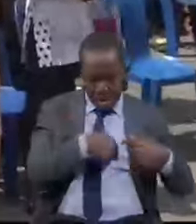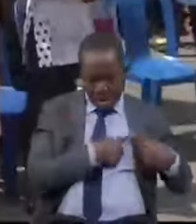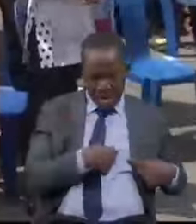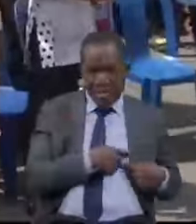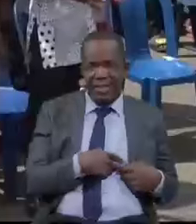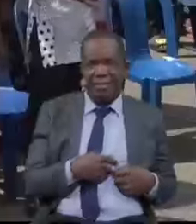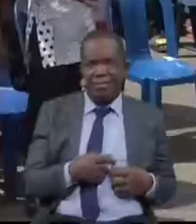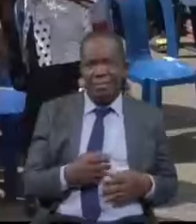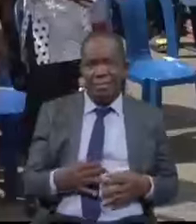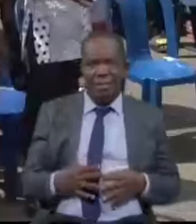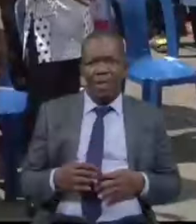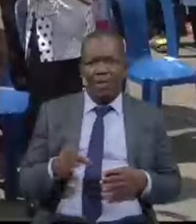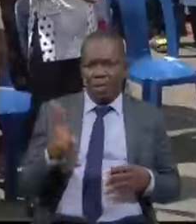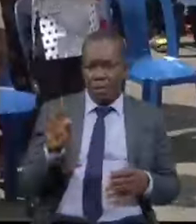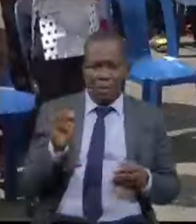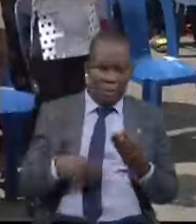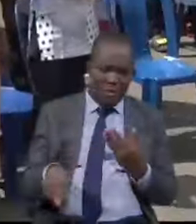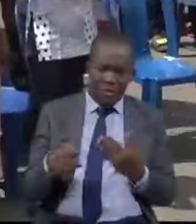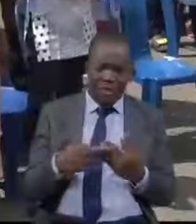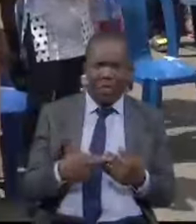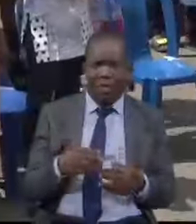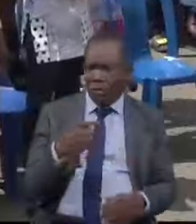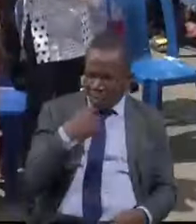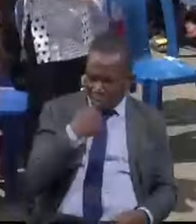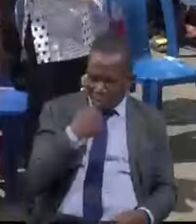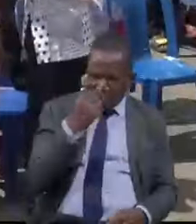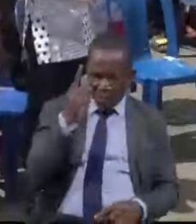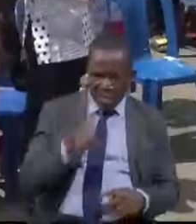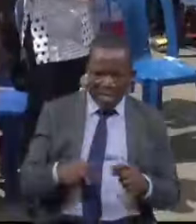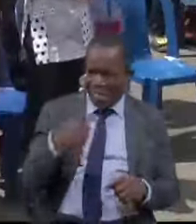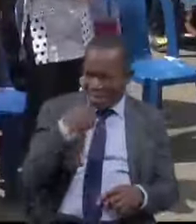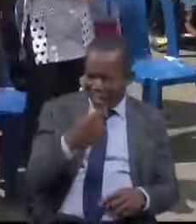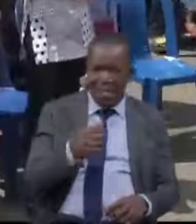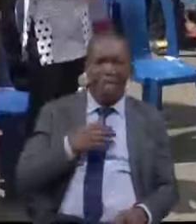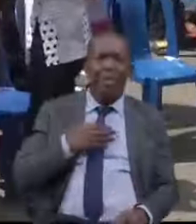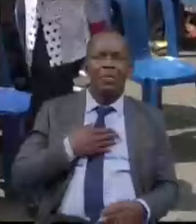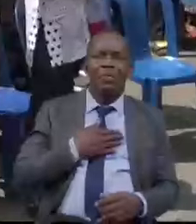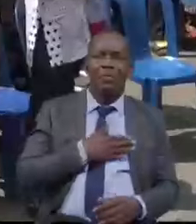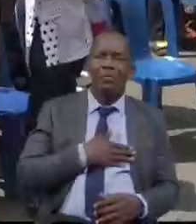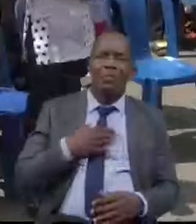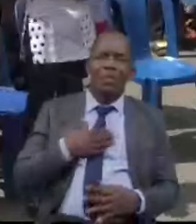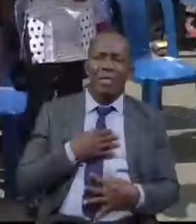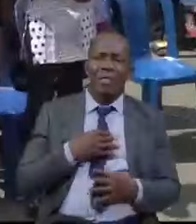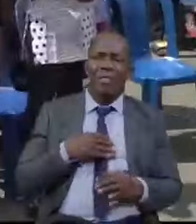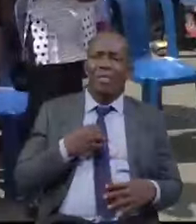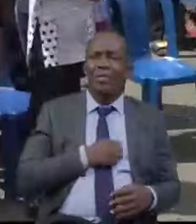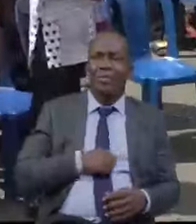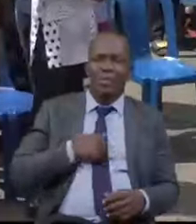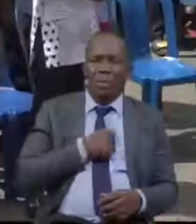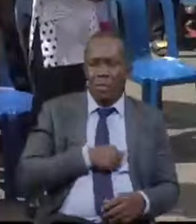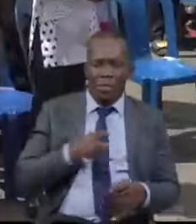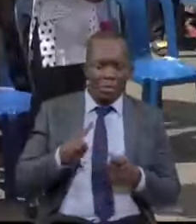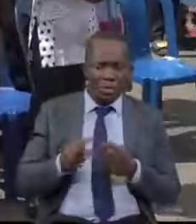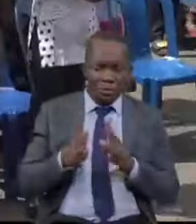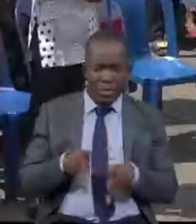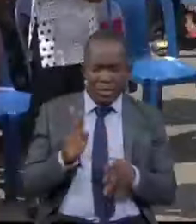to the people you have offended. You have not restored the money that you stole.